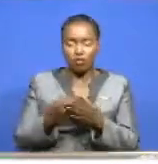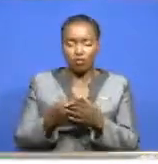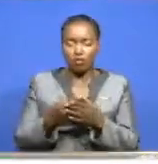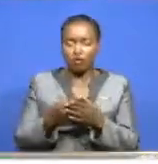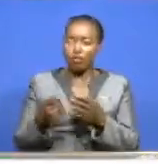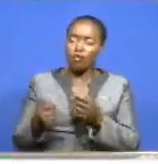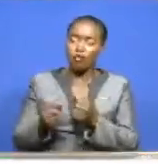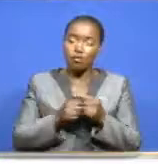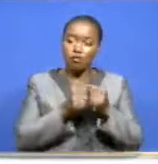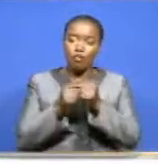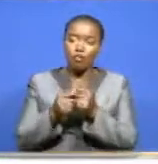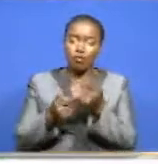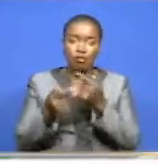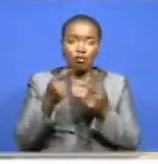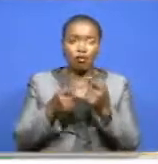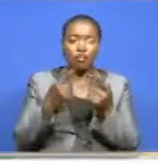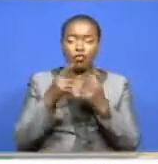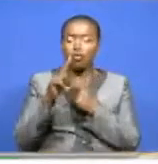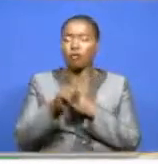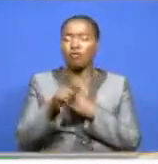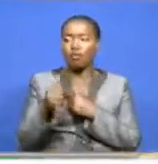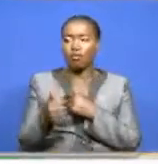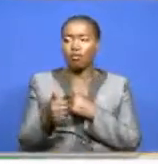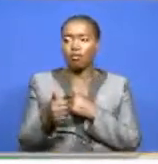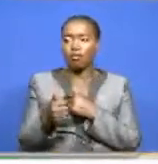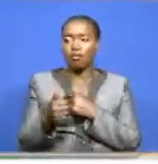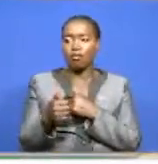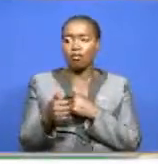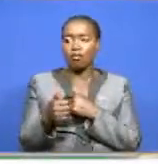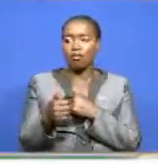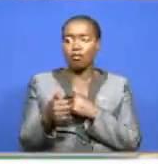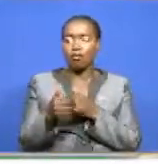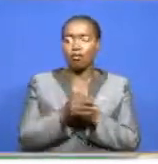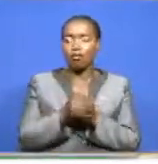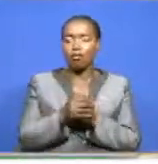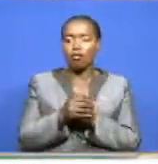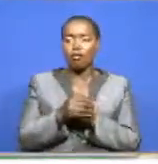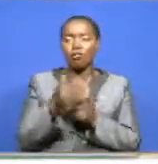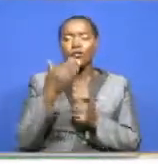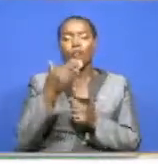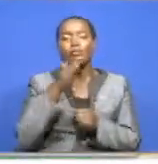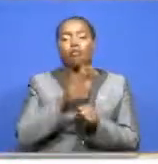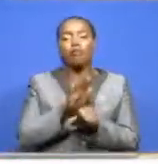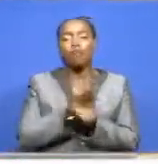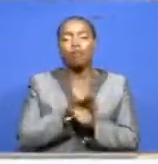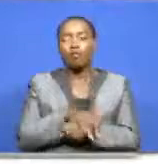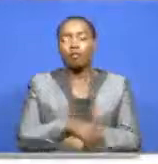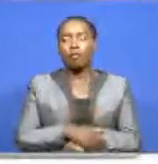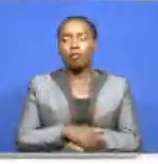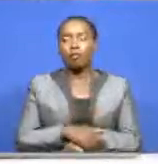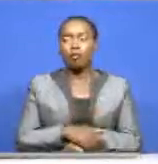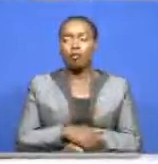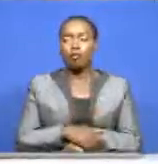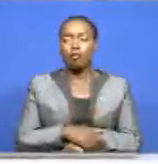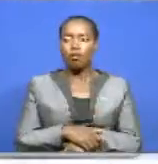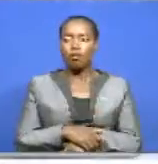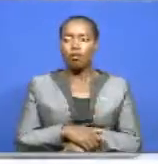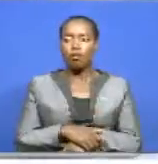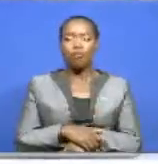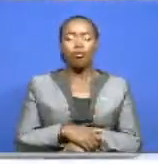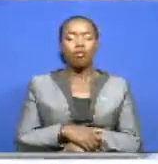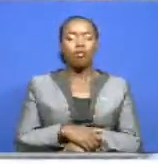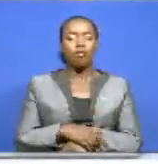together and talk to each other, not at each other. That is why I'm here. Thank you very much. Shukran sana. That has been Elizabeth